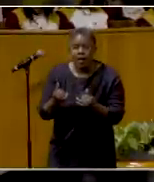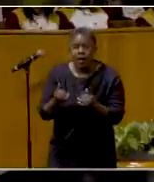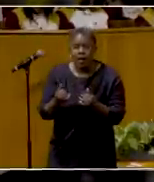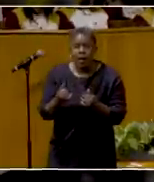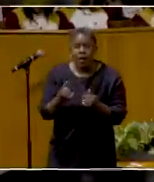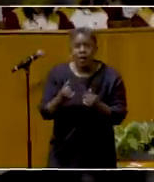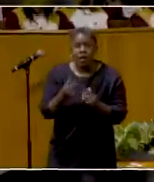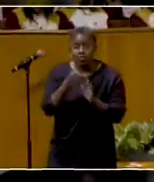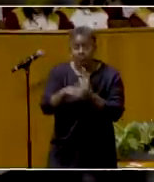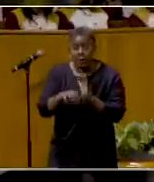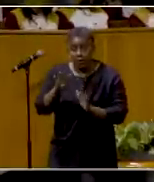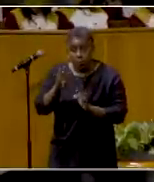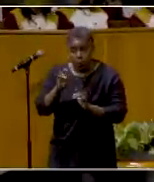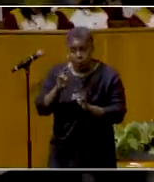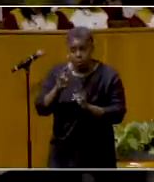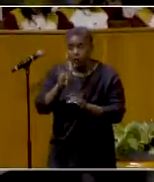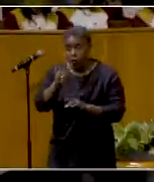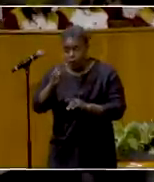coming.